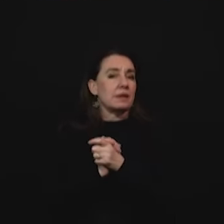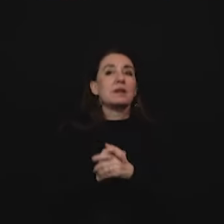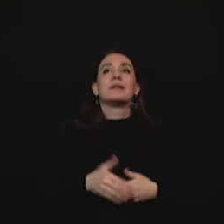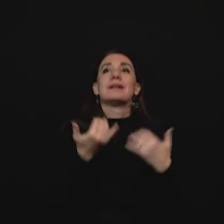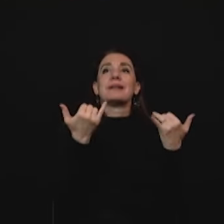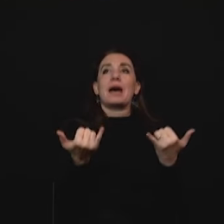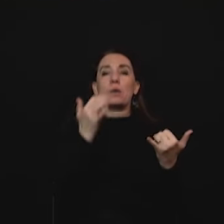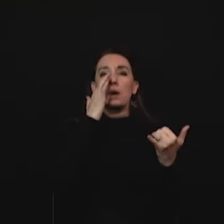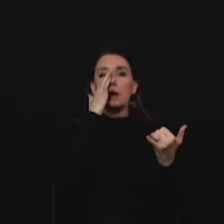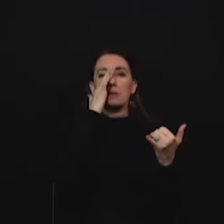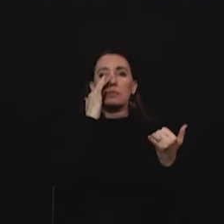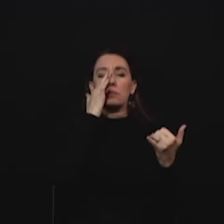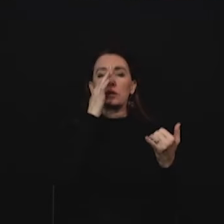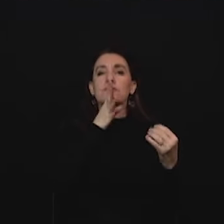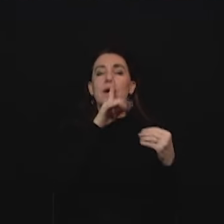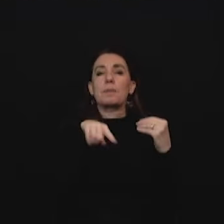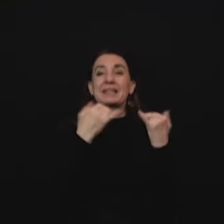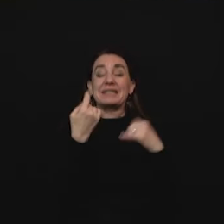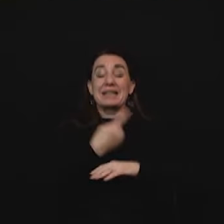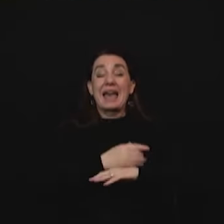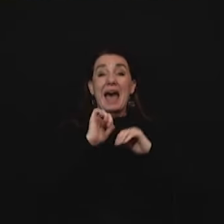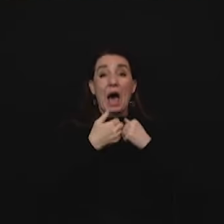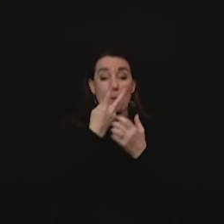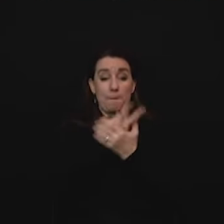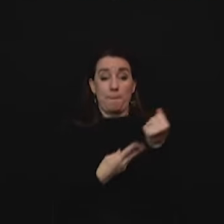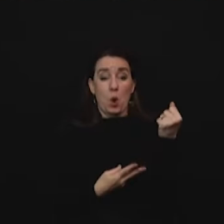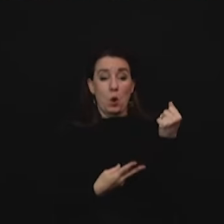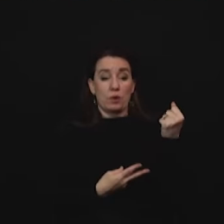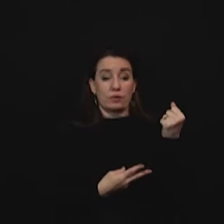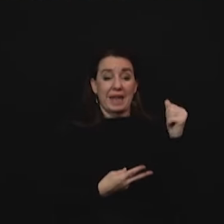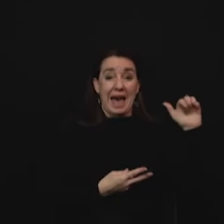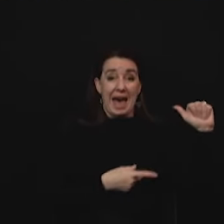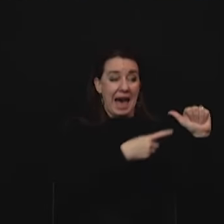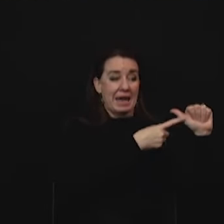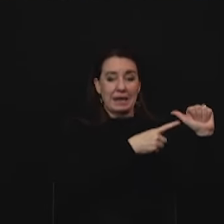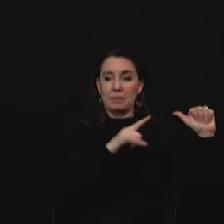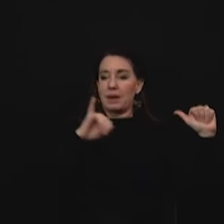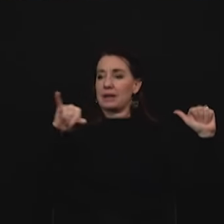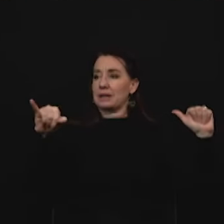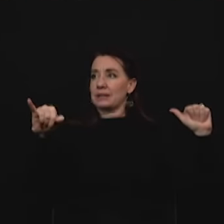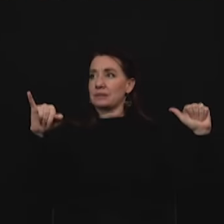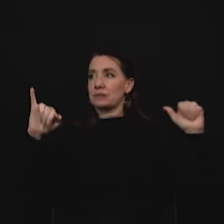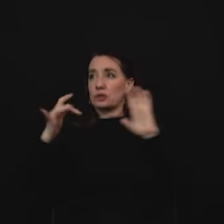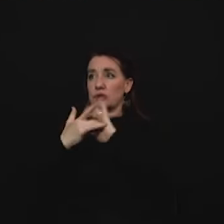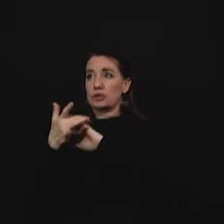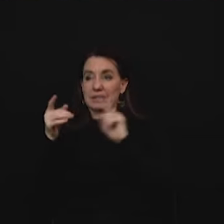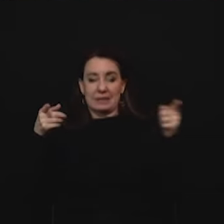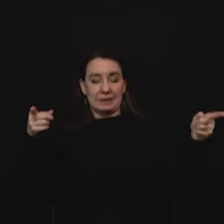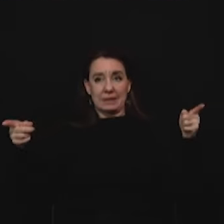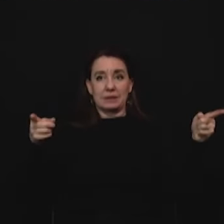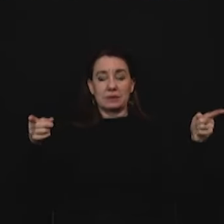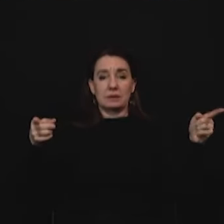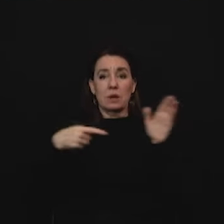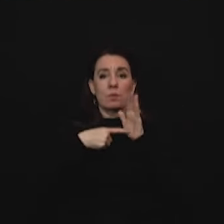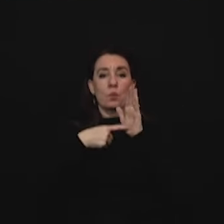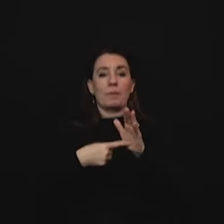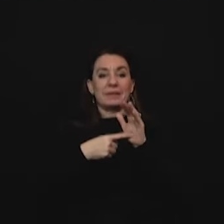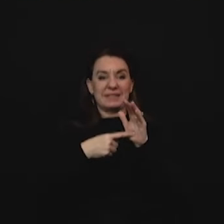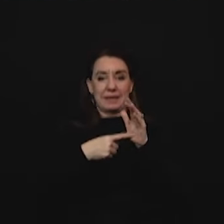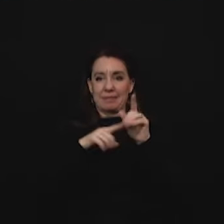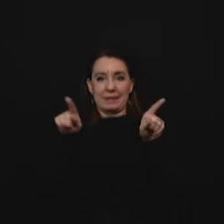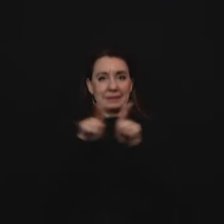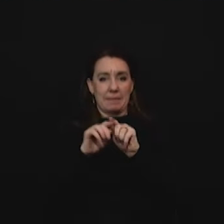part of what we're going to talk about today is how both Adam and Jesus represent all of